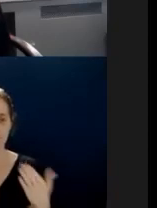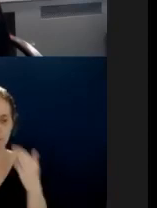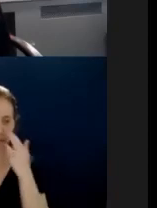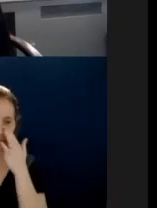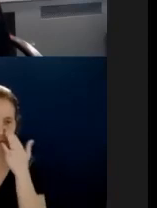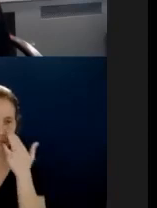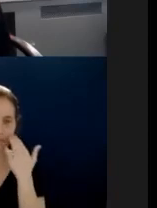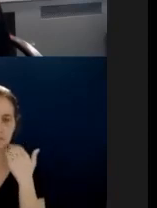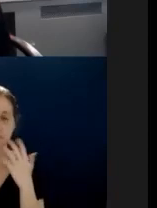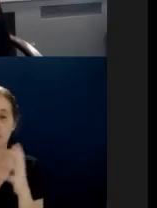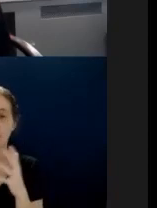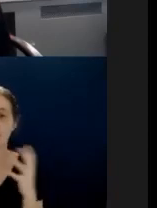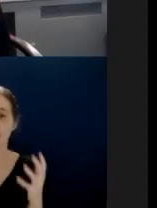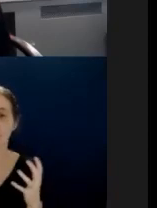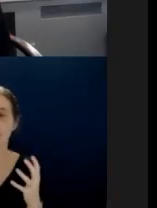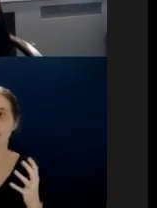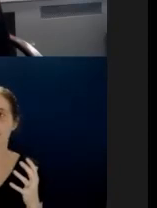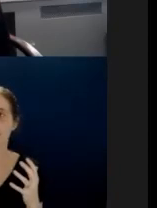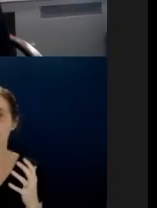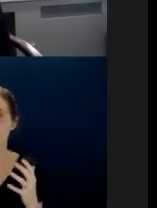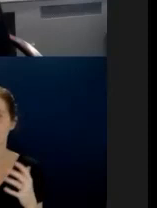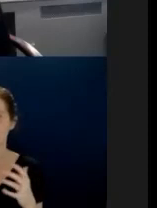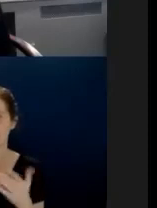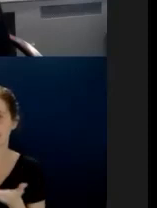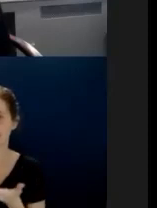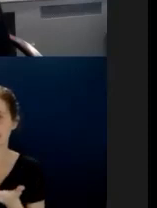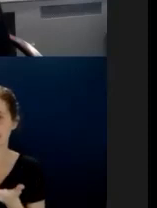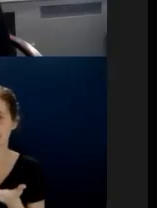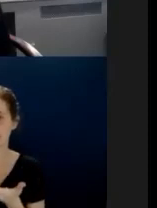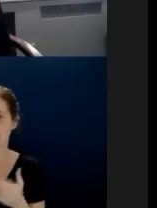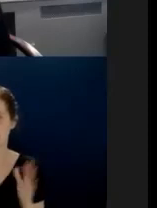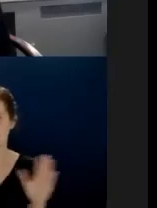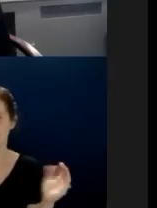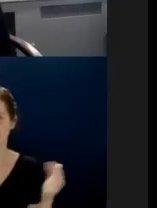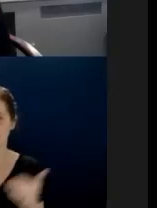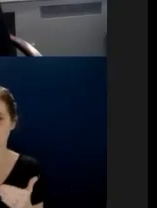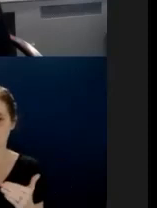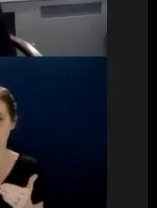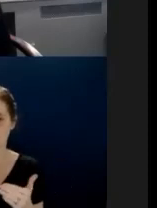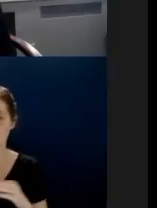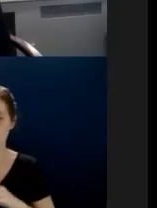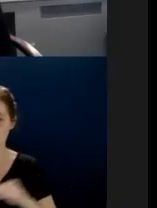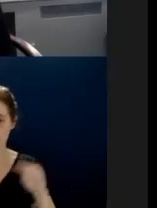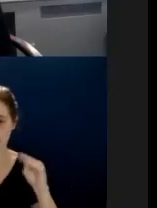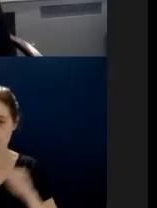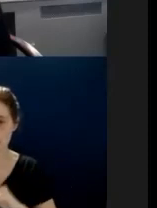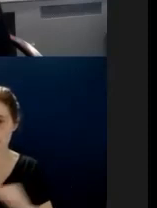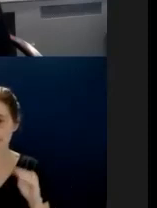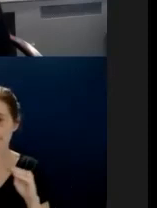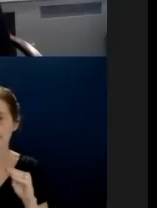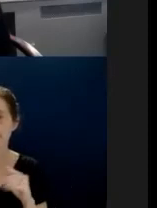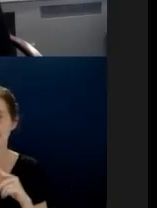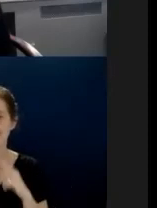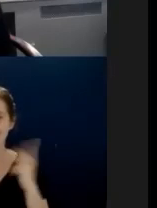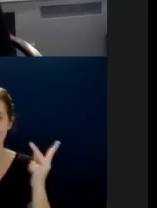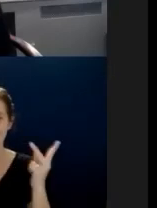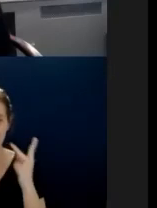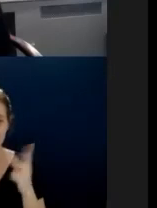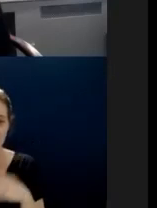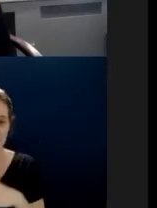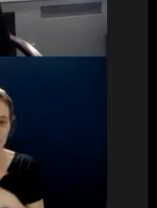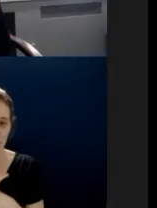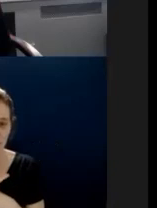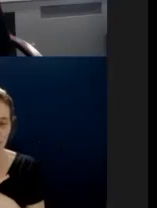Much of the discussion has focused on mobility and visual impairment.